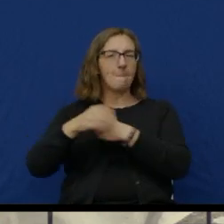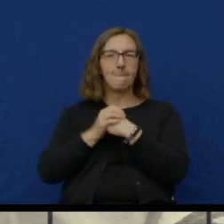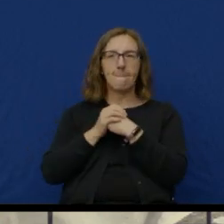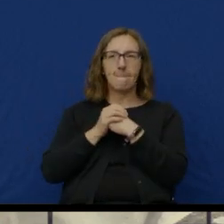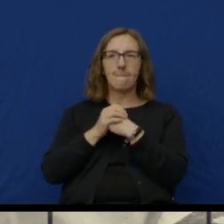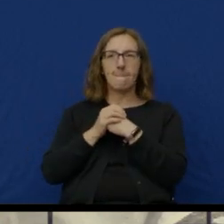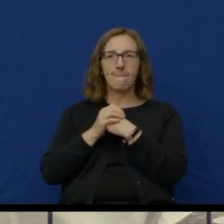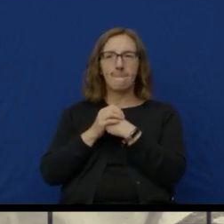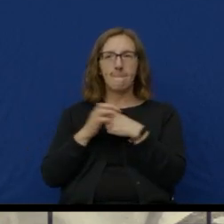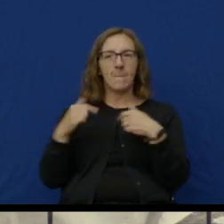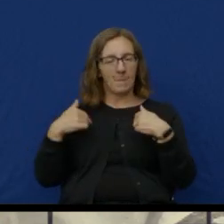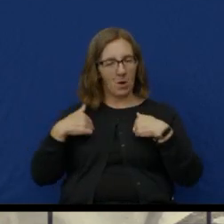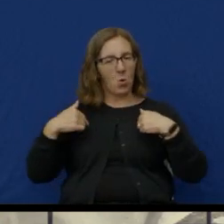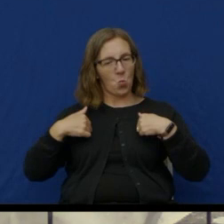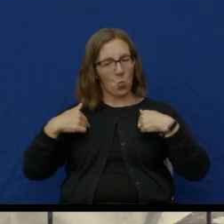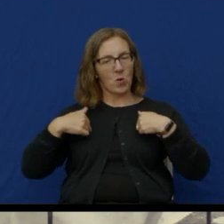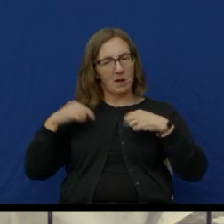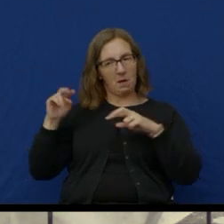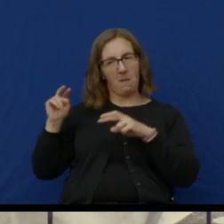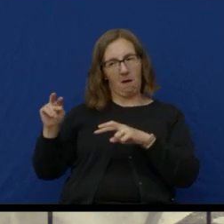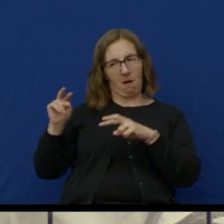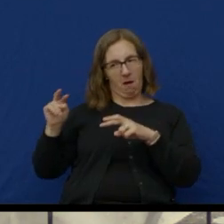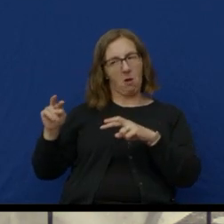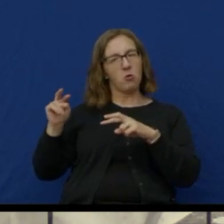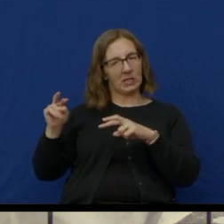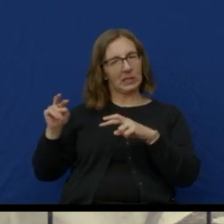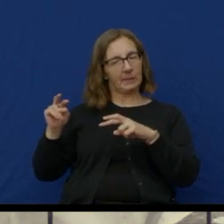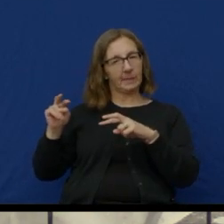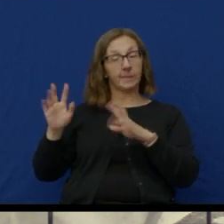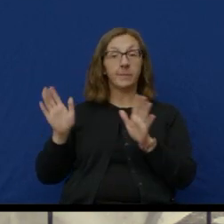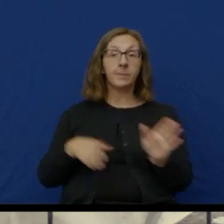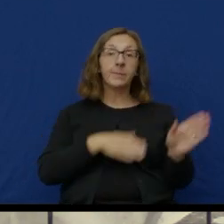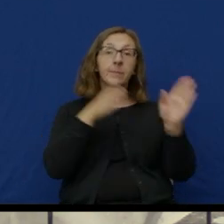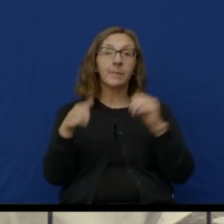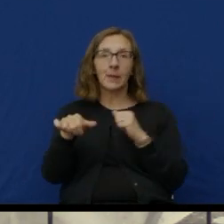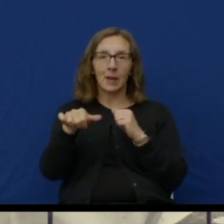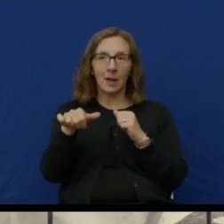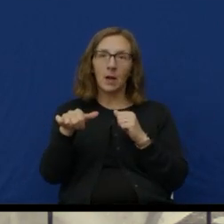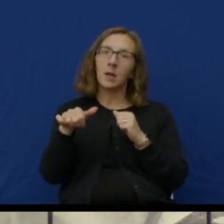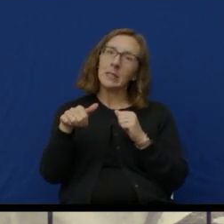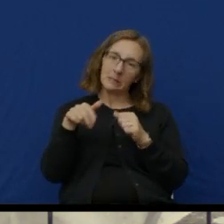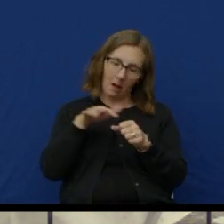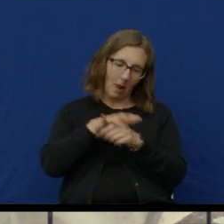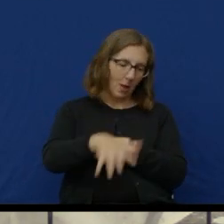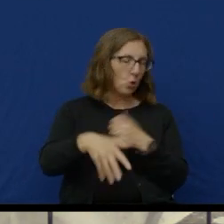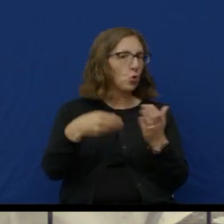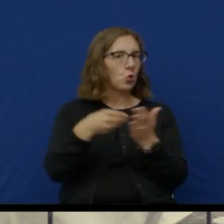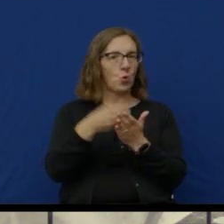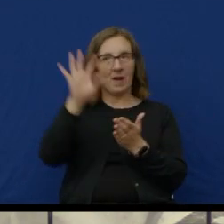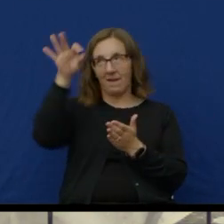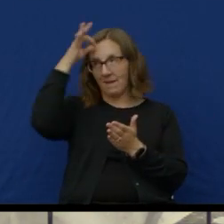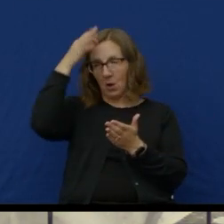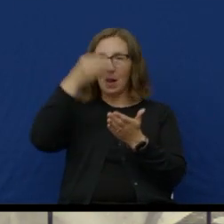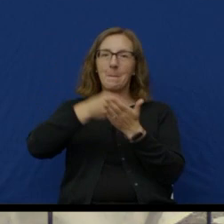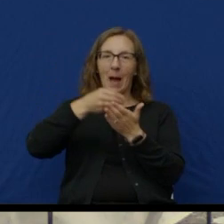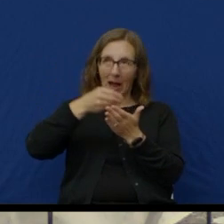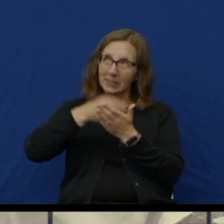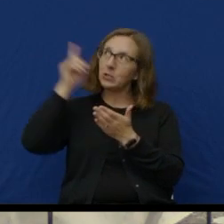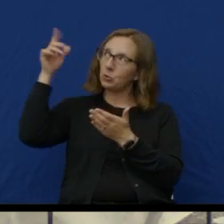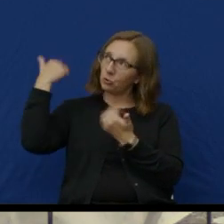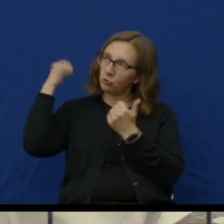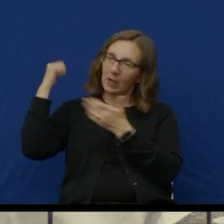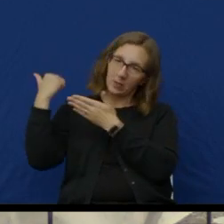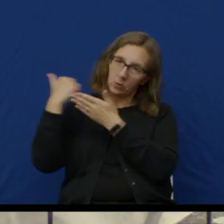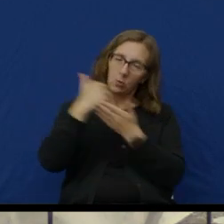closely, you know, monitoring. Obviously, there's a lot of new wave of federal money that's trying to close that remaining divide